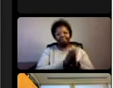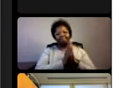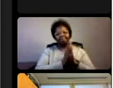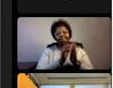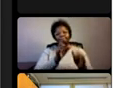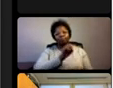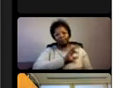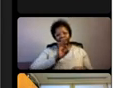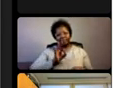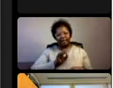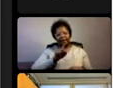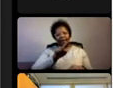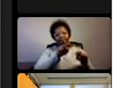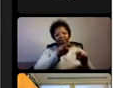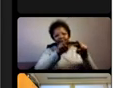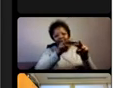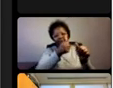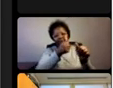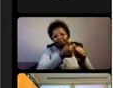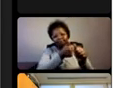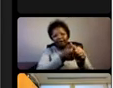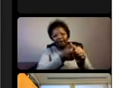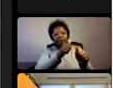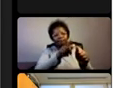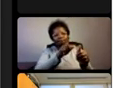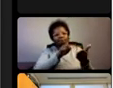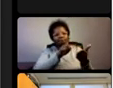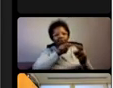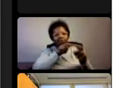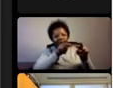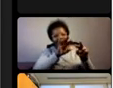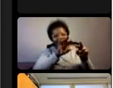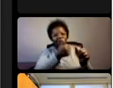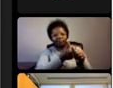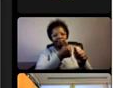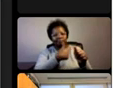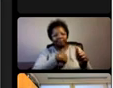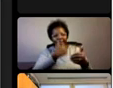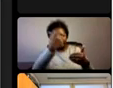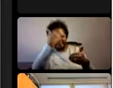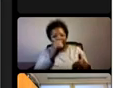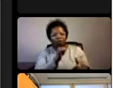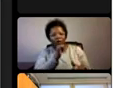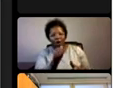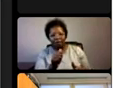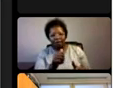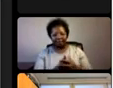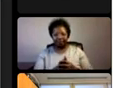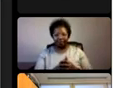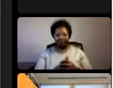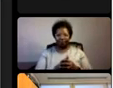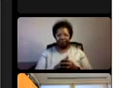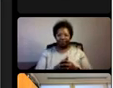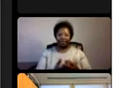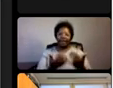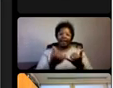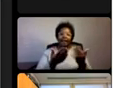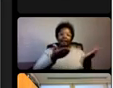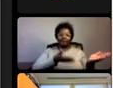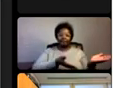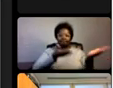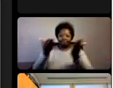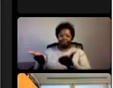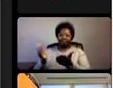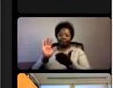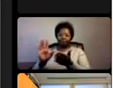continue to monitor their symptoms along with our students. And so at this point, I'm going to turn it over to Eli